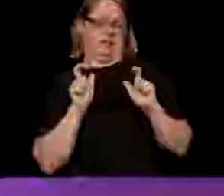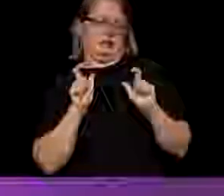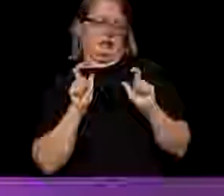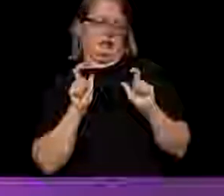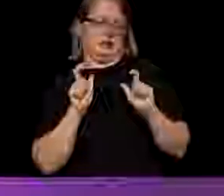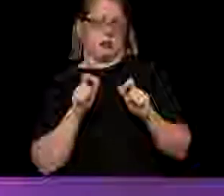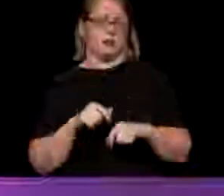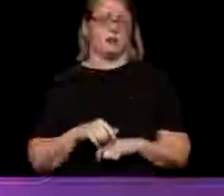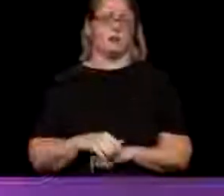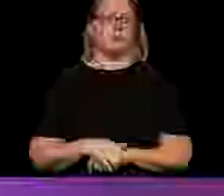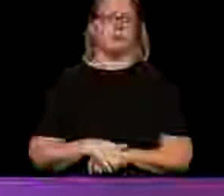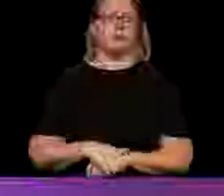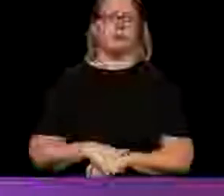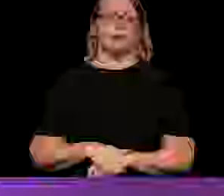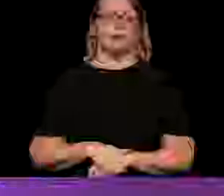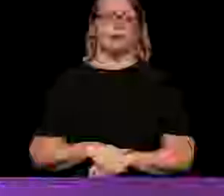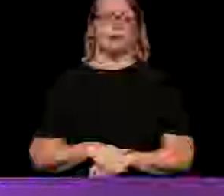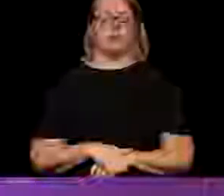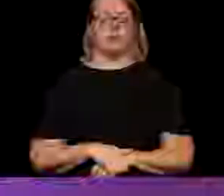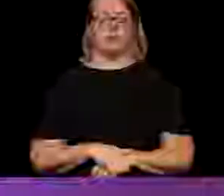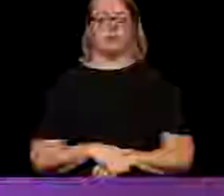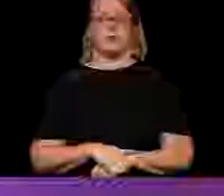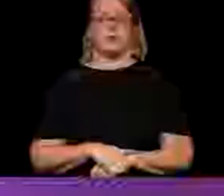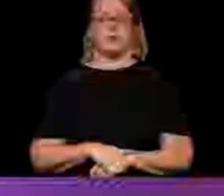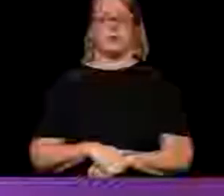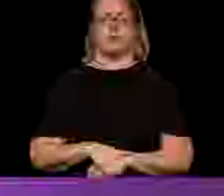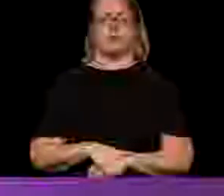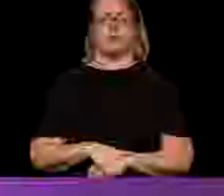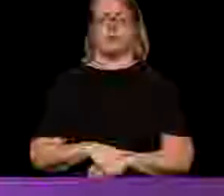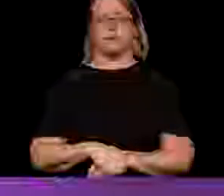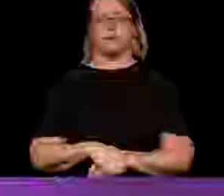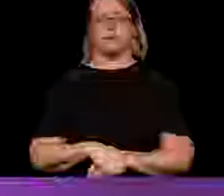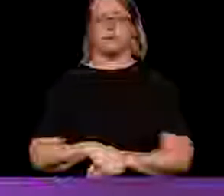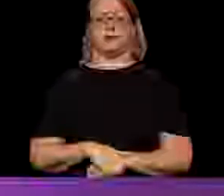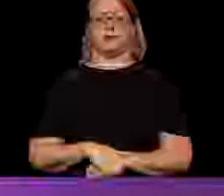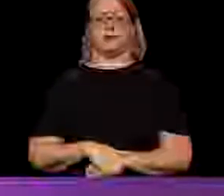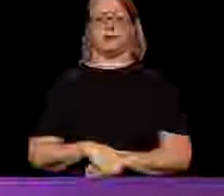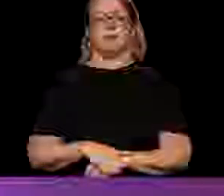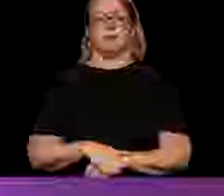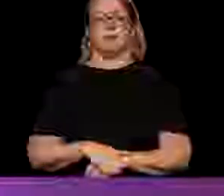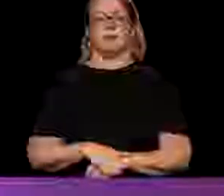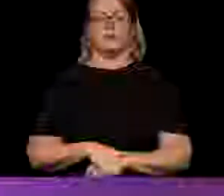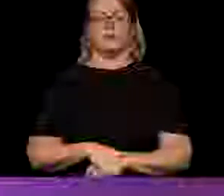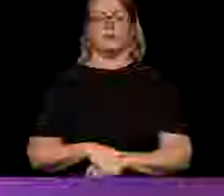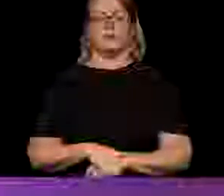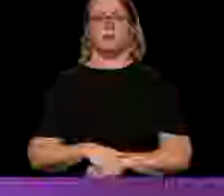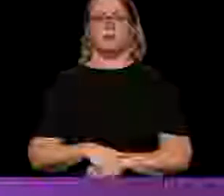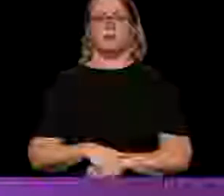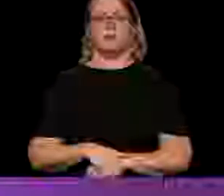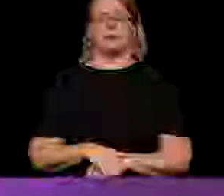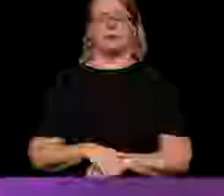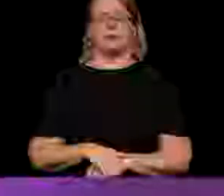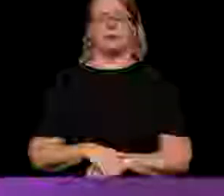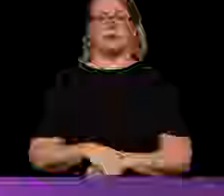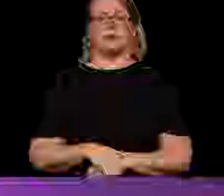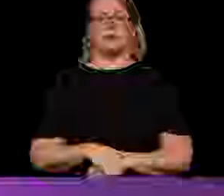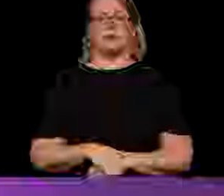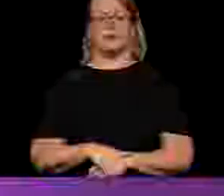fun. Just get any big square size paintbrush. We will also be